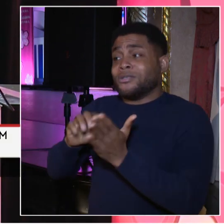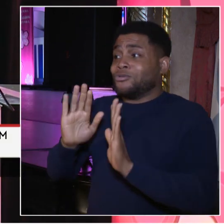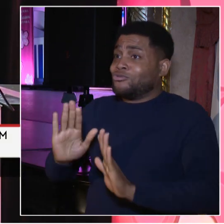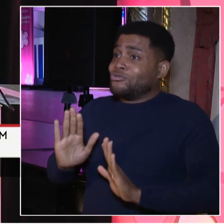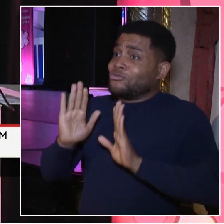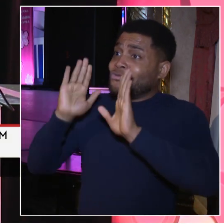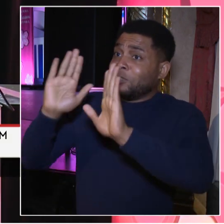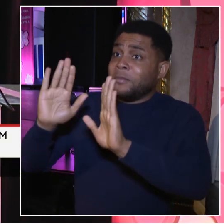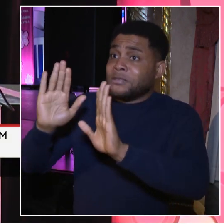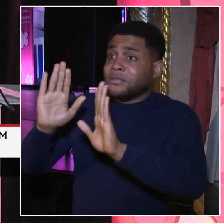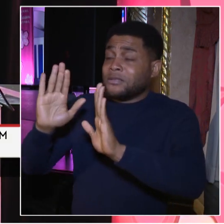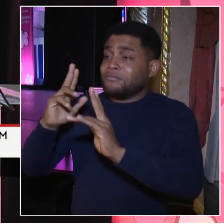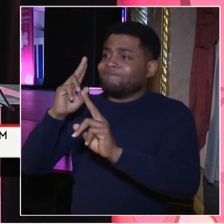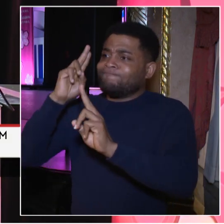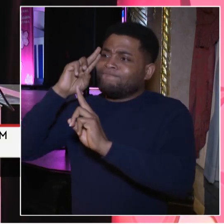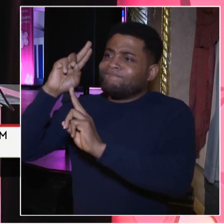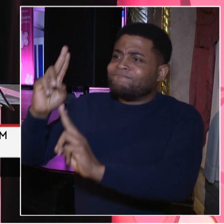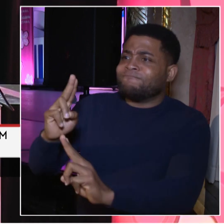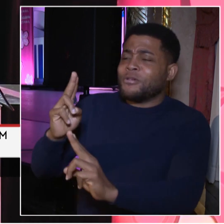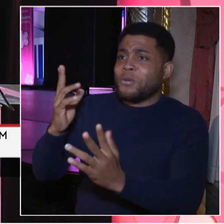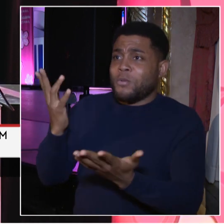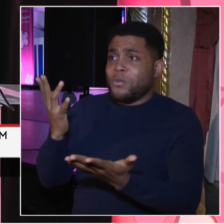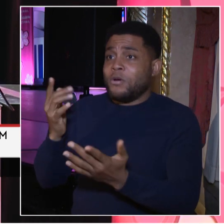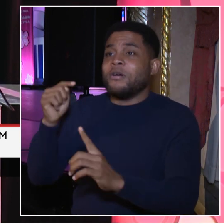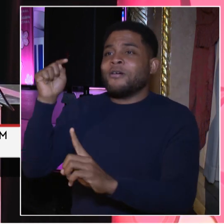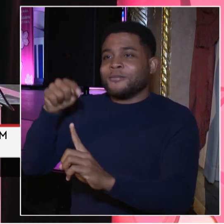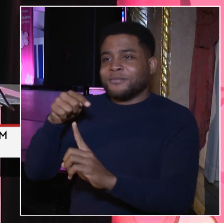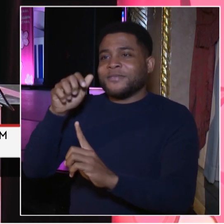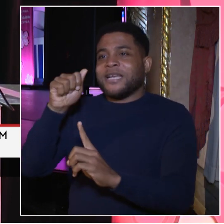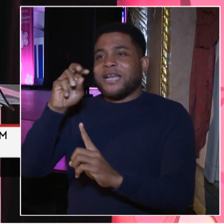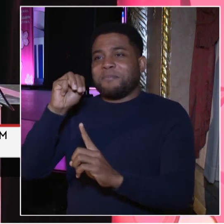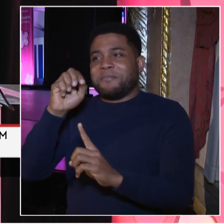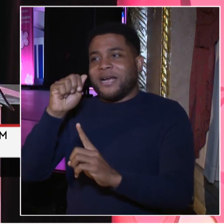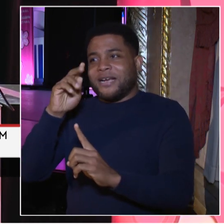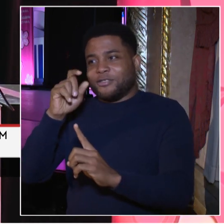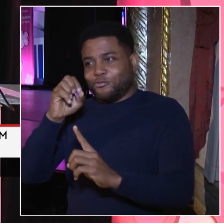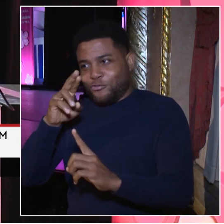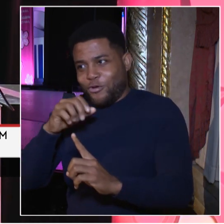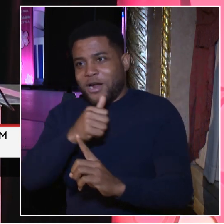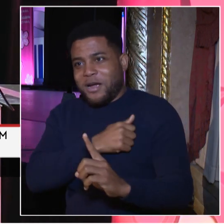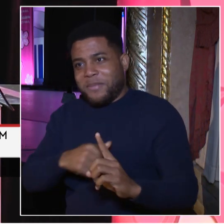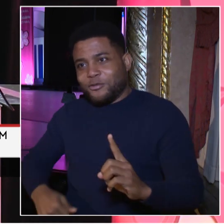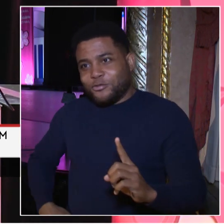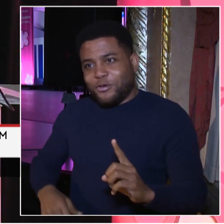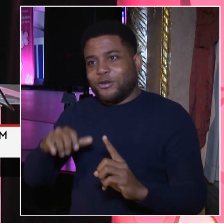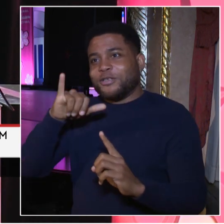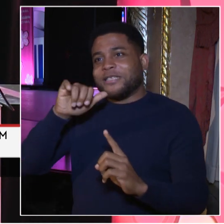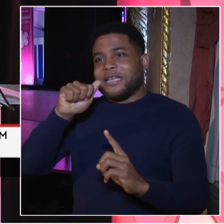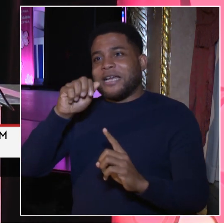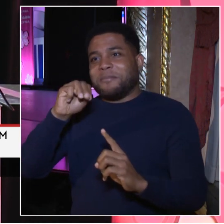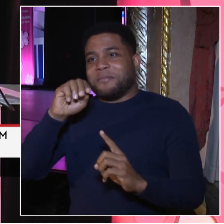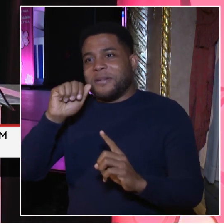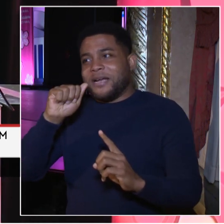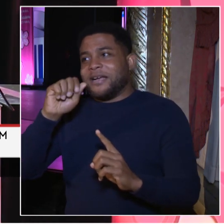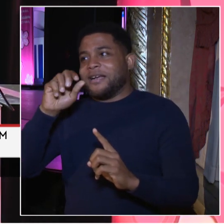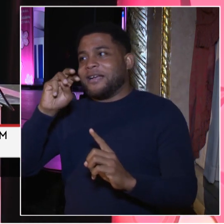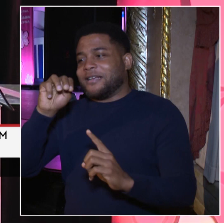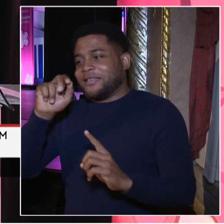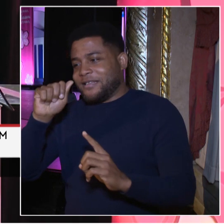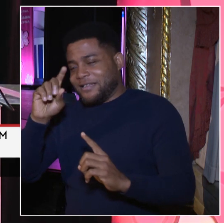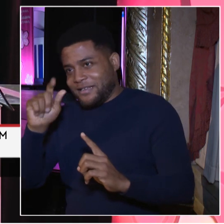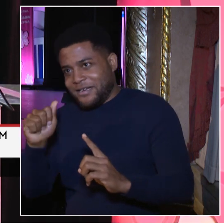Excellency Shigeo Yamada, the Ambassador of Japan to the United States, who you'll hear from